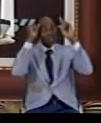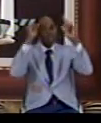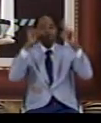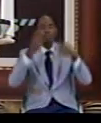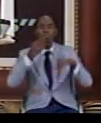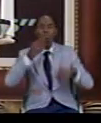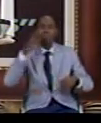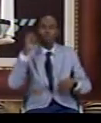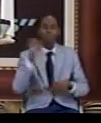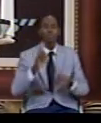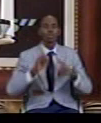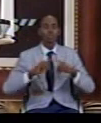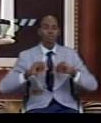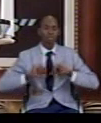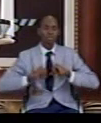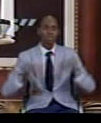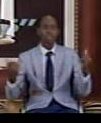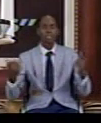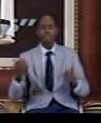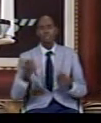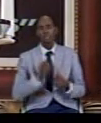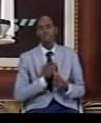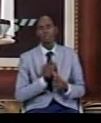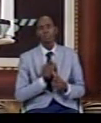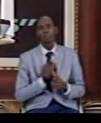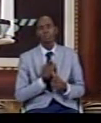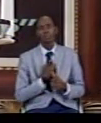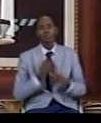deny self. Is command to